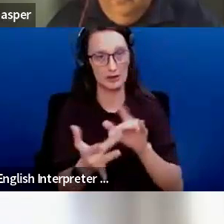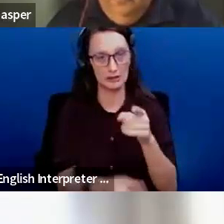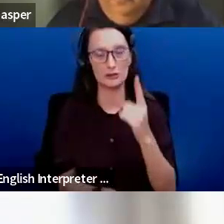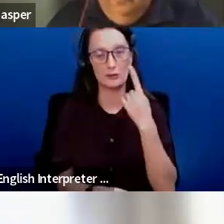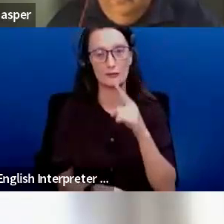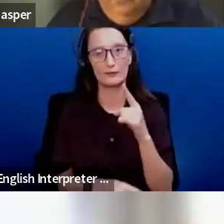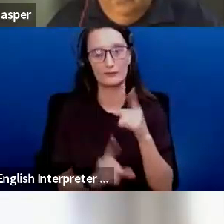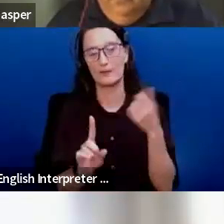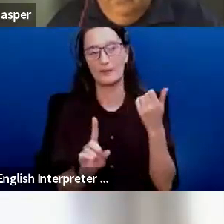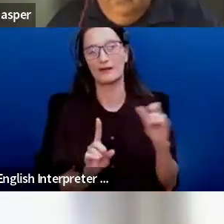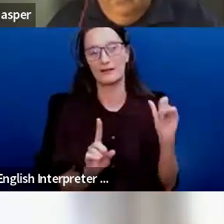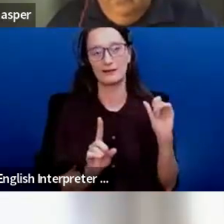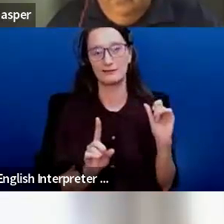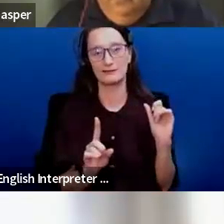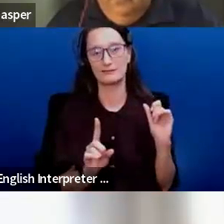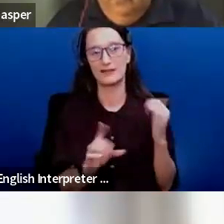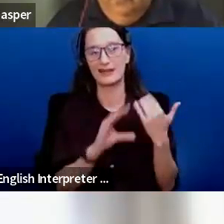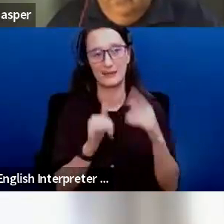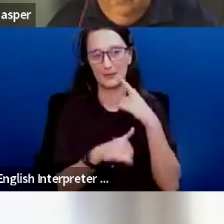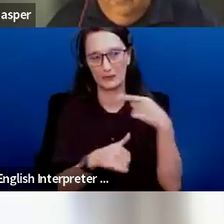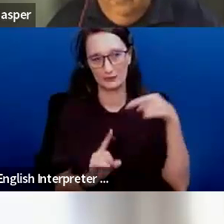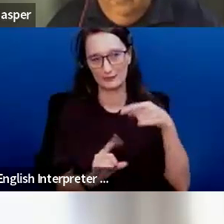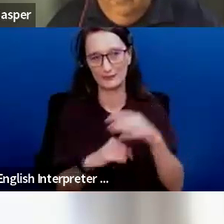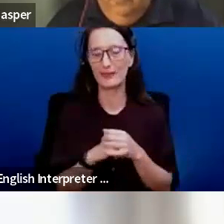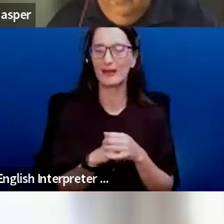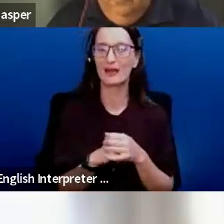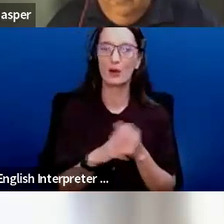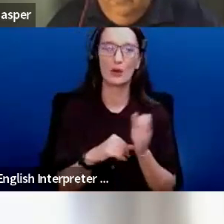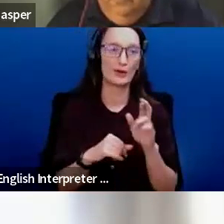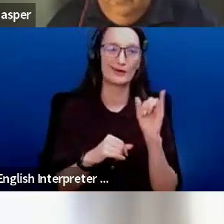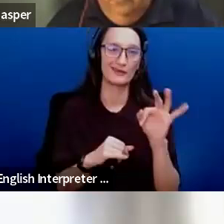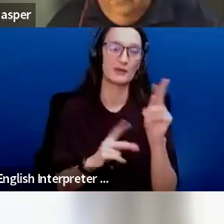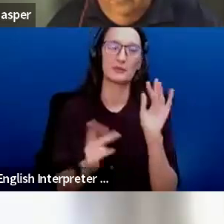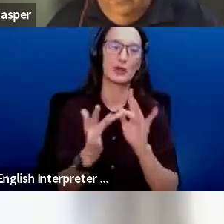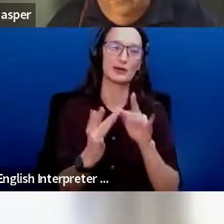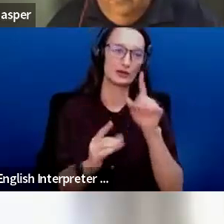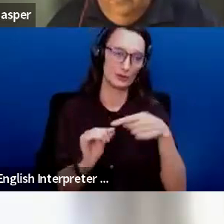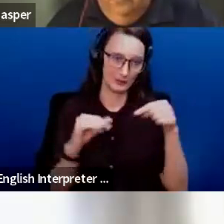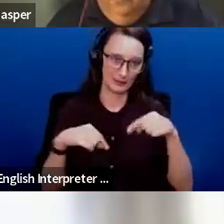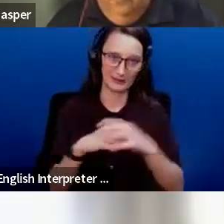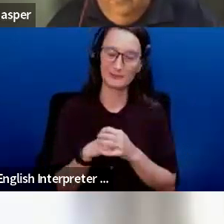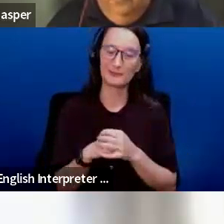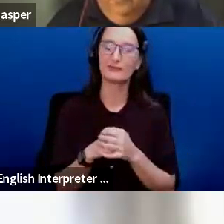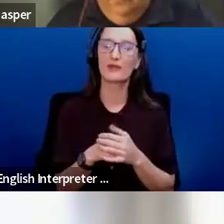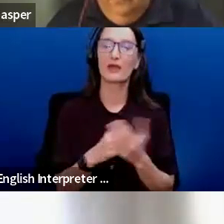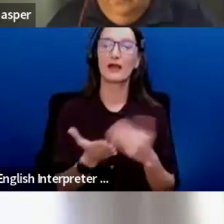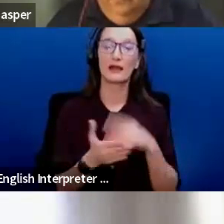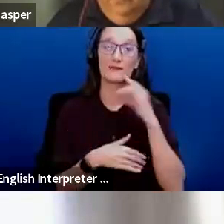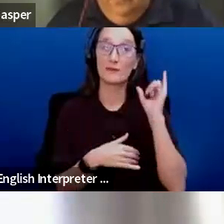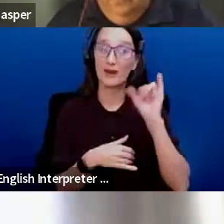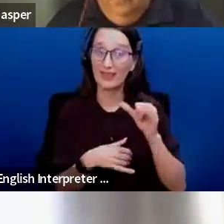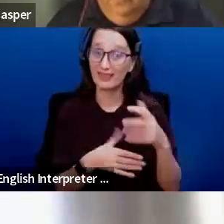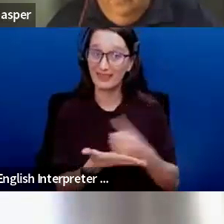any of these emails for this, or if people reach out to you. again, in order to get the final 10% of